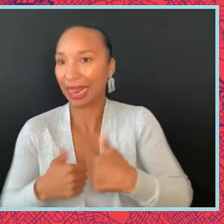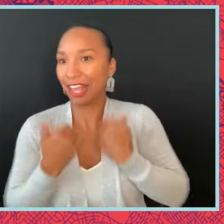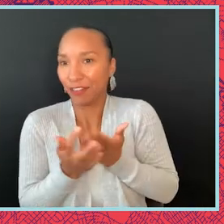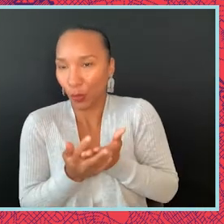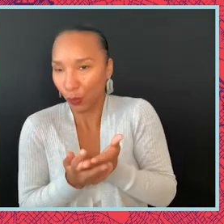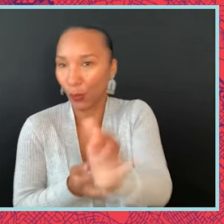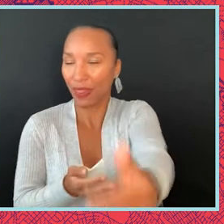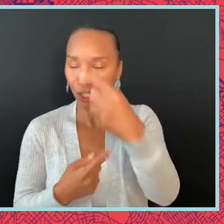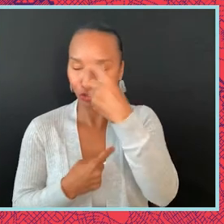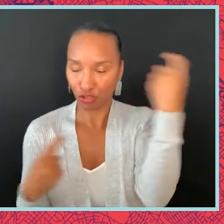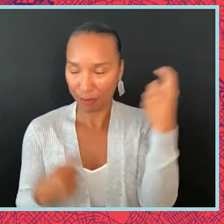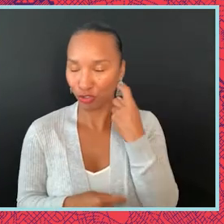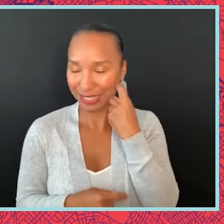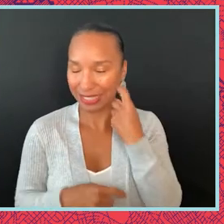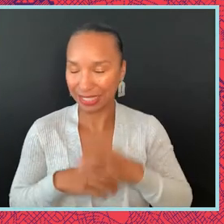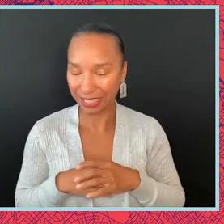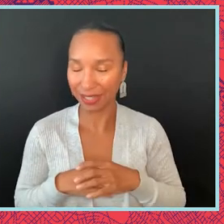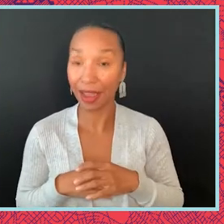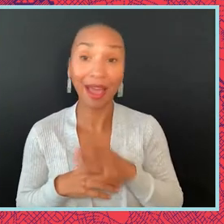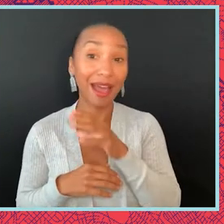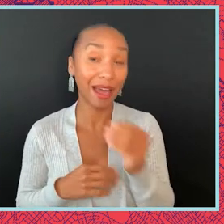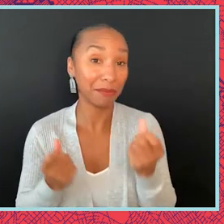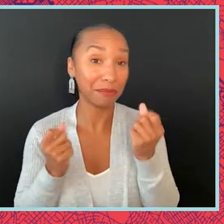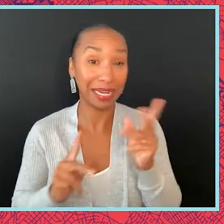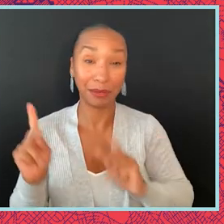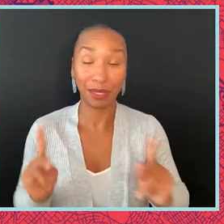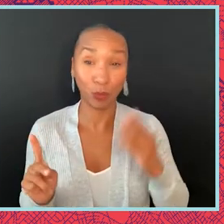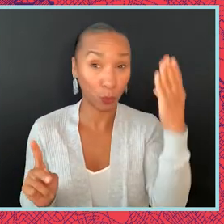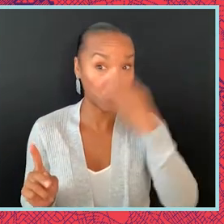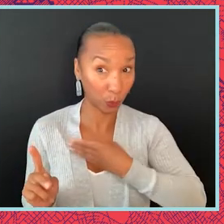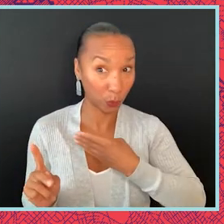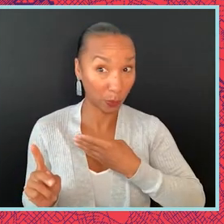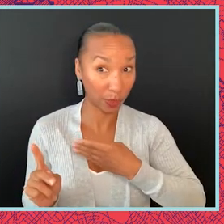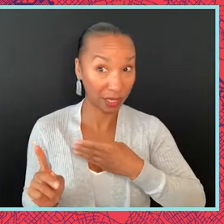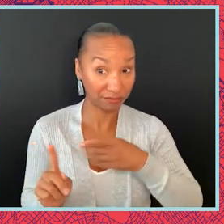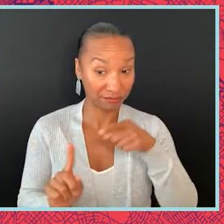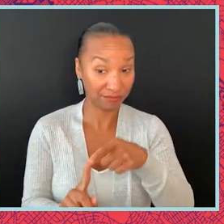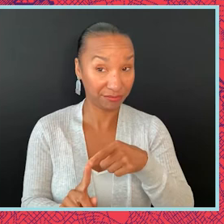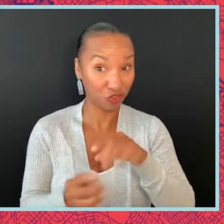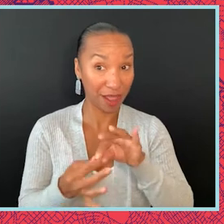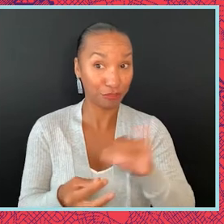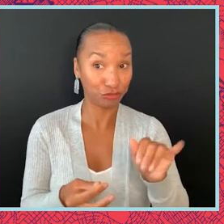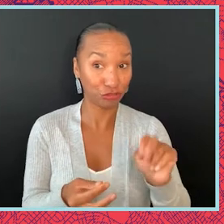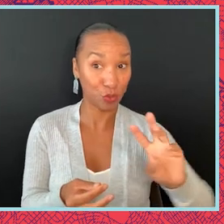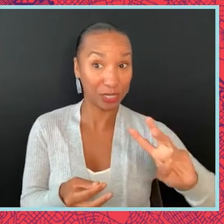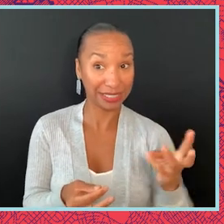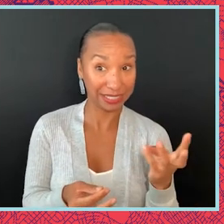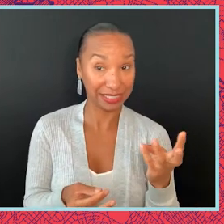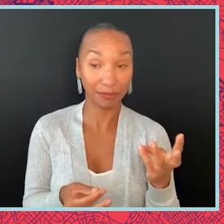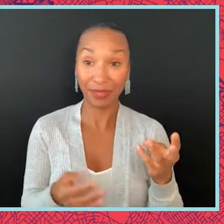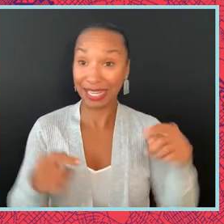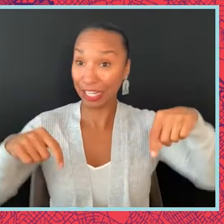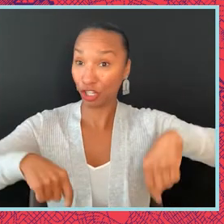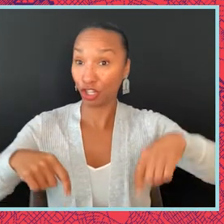recently. And what a lot of people don't realize about January 6th is here in the District